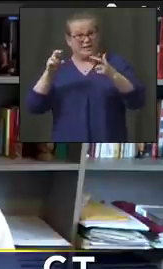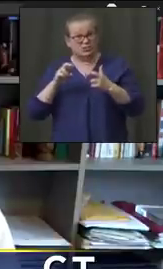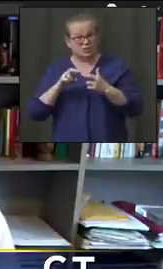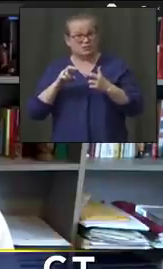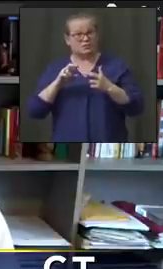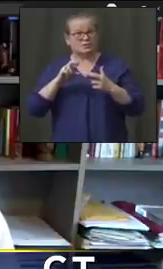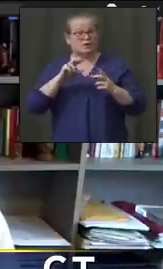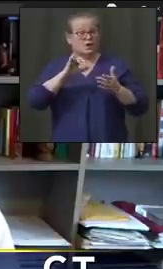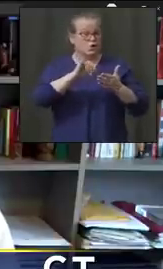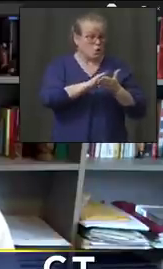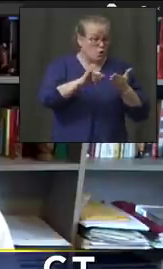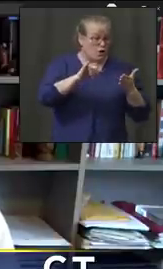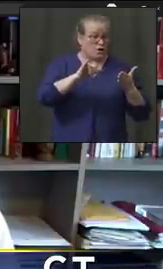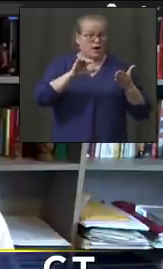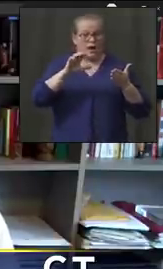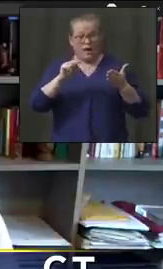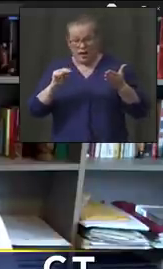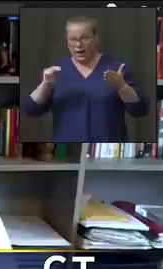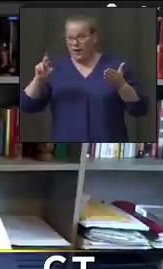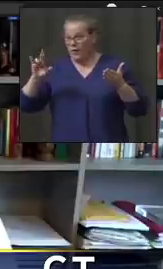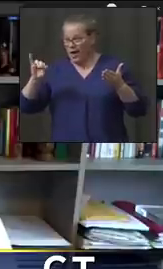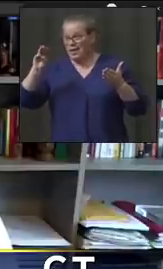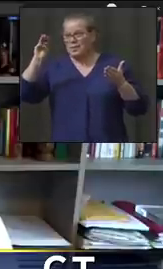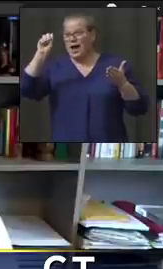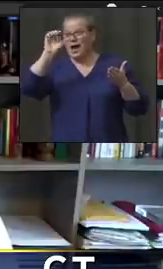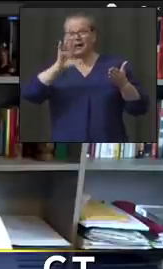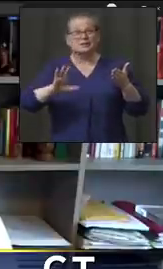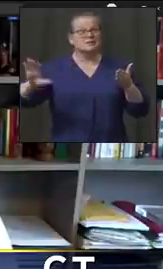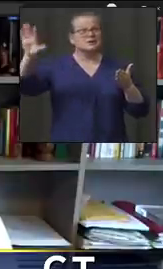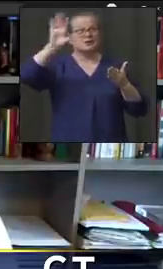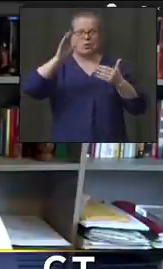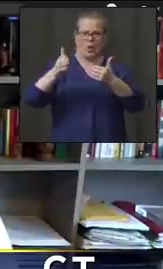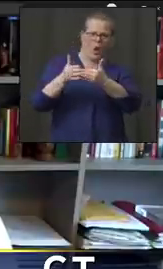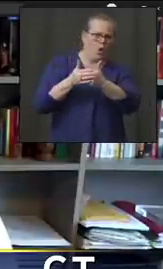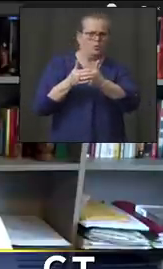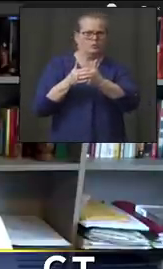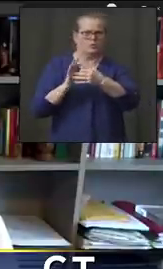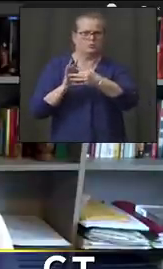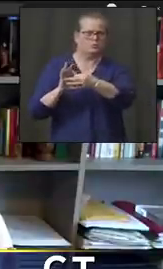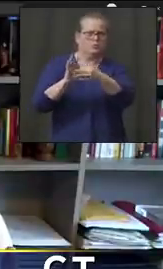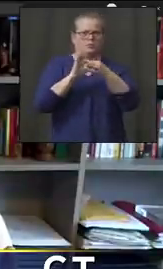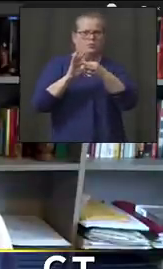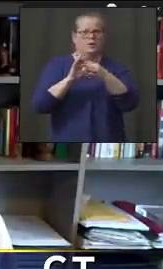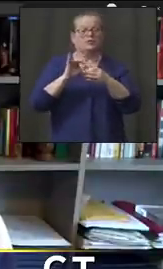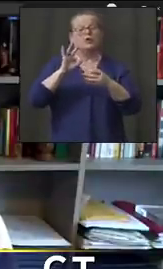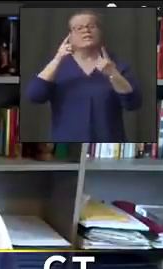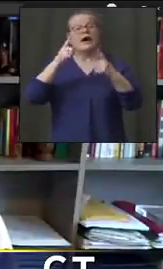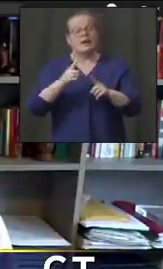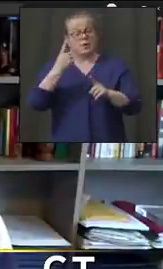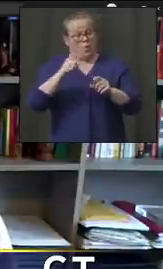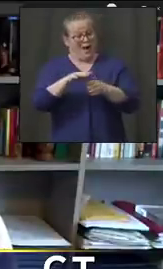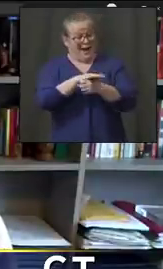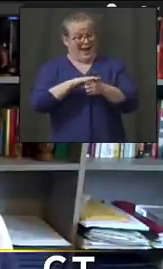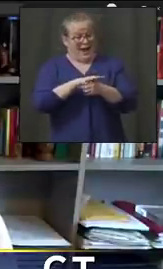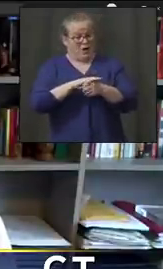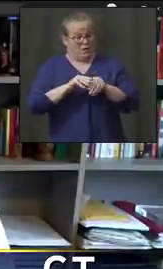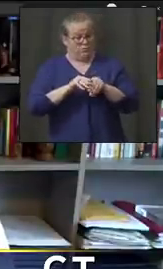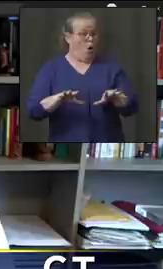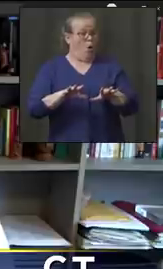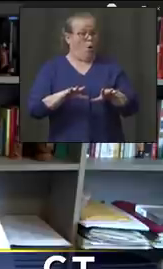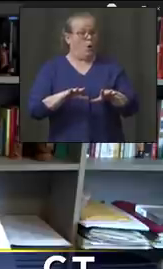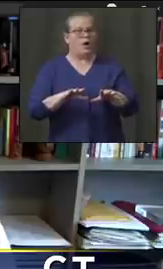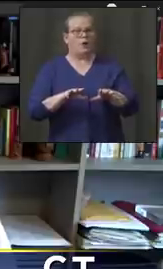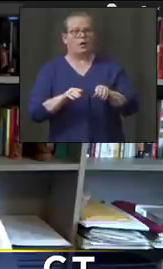an outbreak in one part, it does affect other parts of the state. So in order to, so one of the